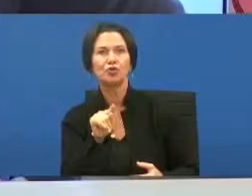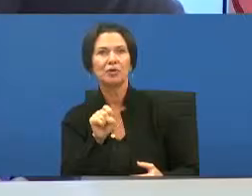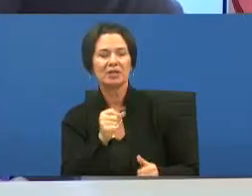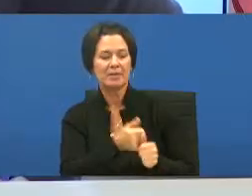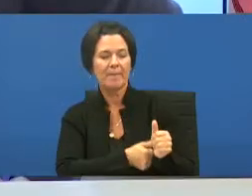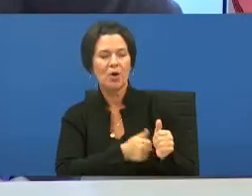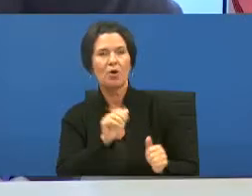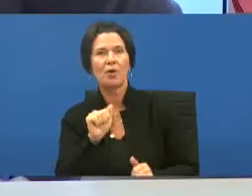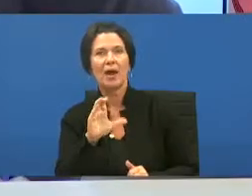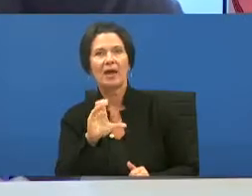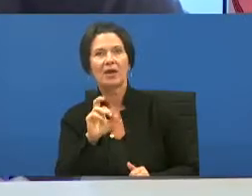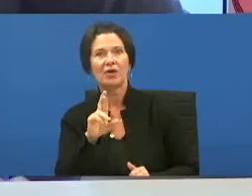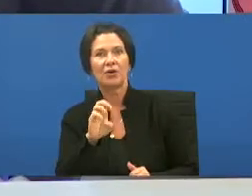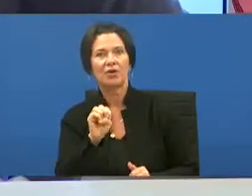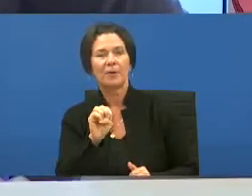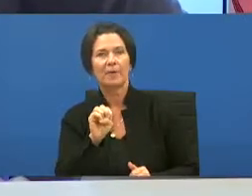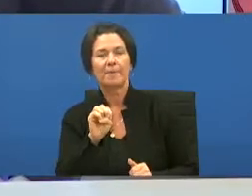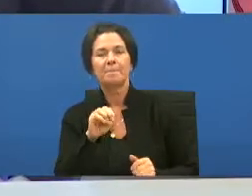per acre to